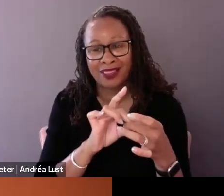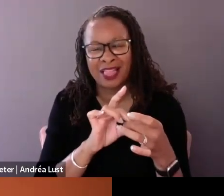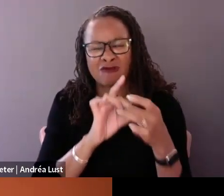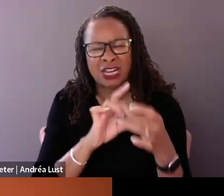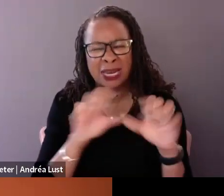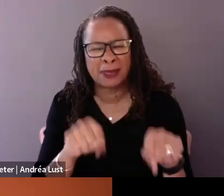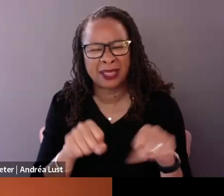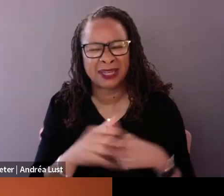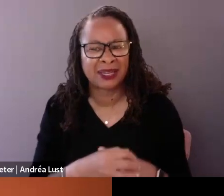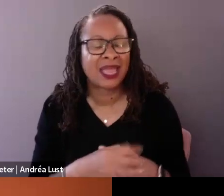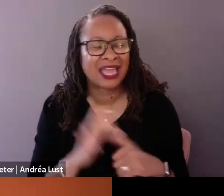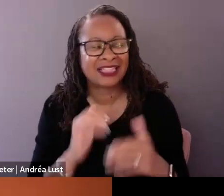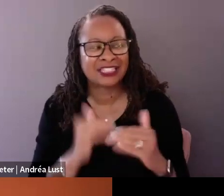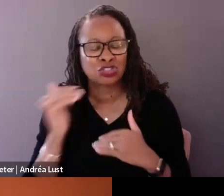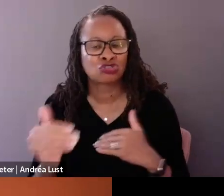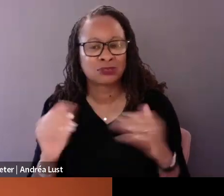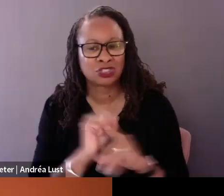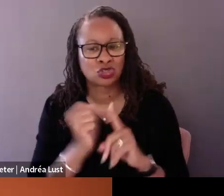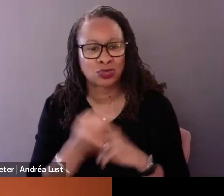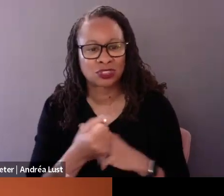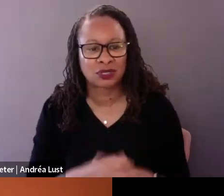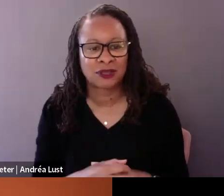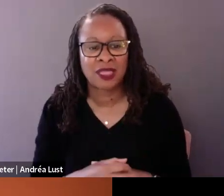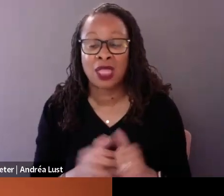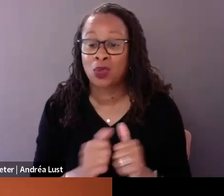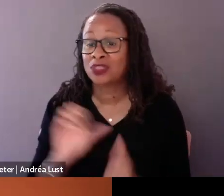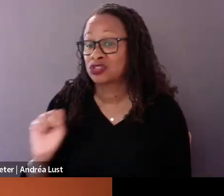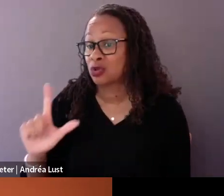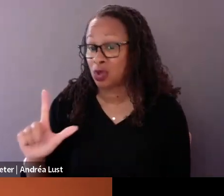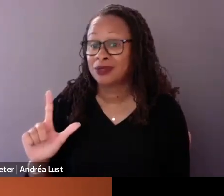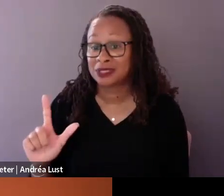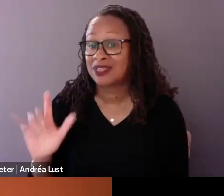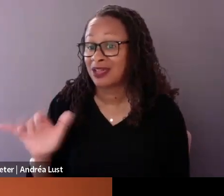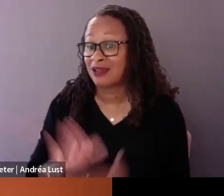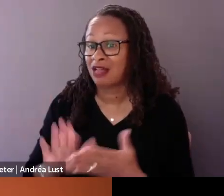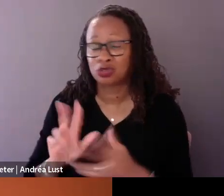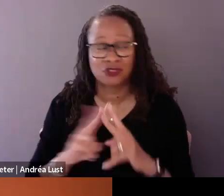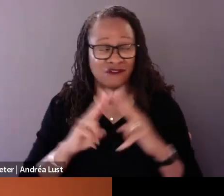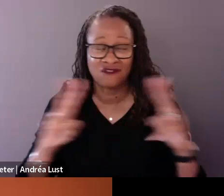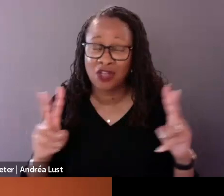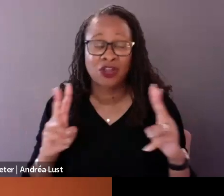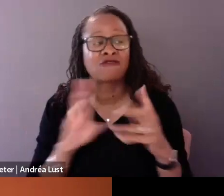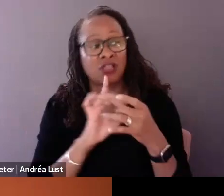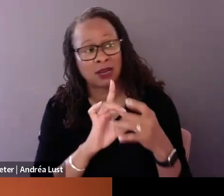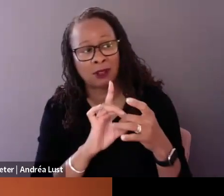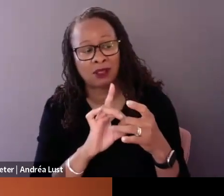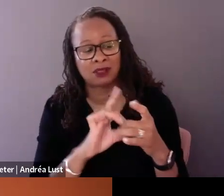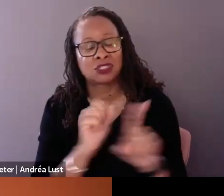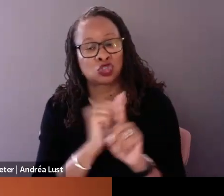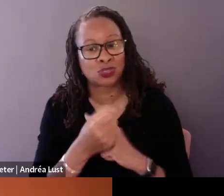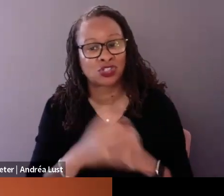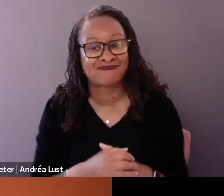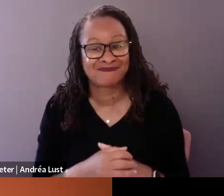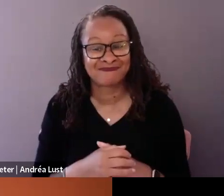extreme cases. And with Sarah Lawrence, it's certainly very relatable for me. I think that's